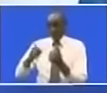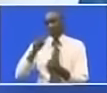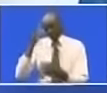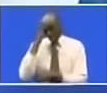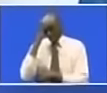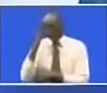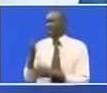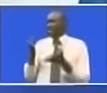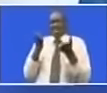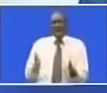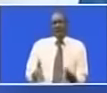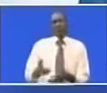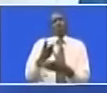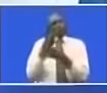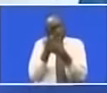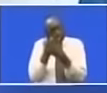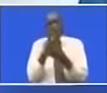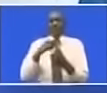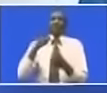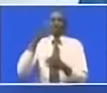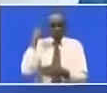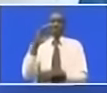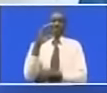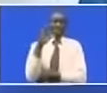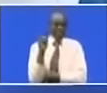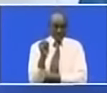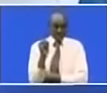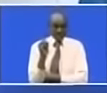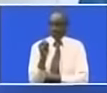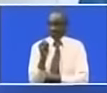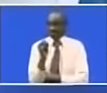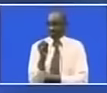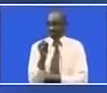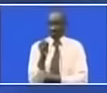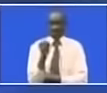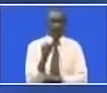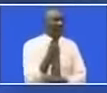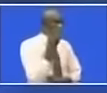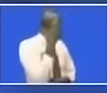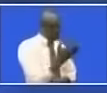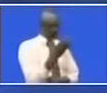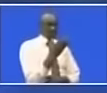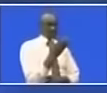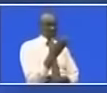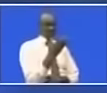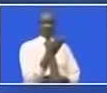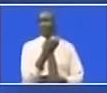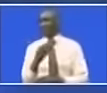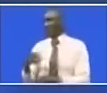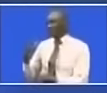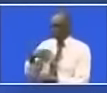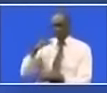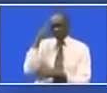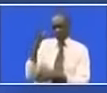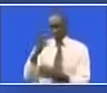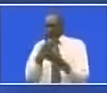of them really were in CCM. Like you said, you were calling the two of them. Yeah, so I don't know who is. It's very hard to tell. Do you think people are able to